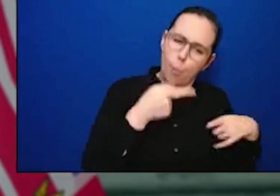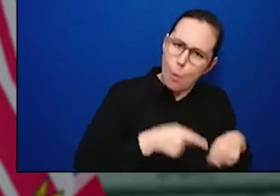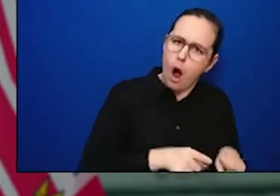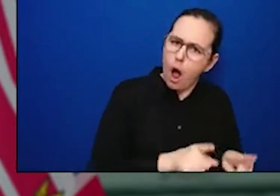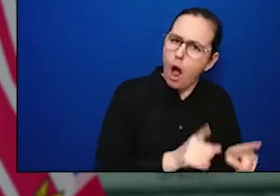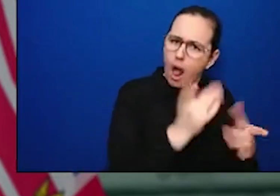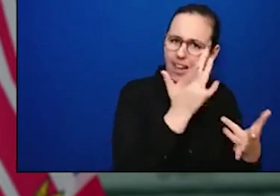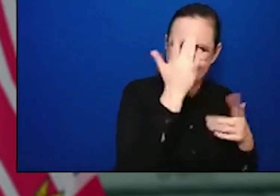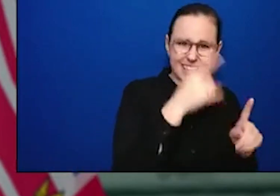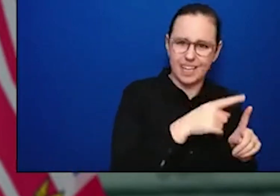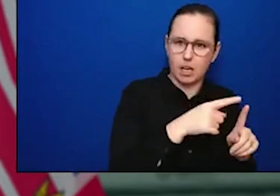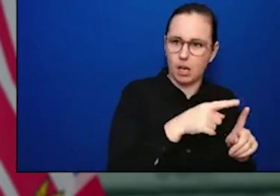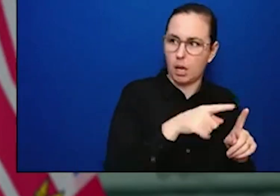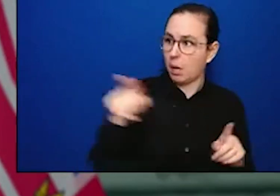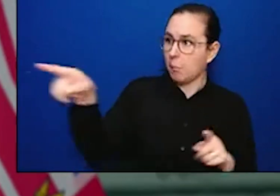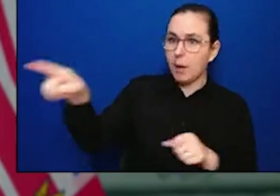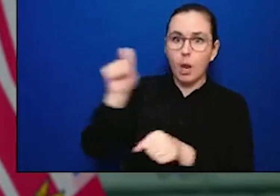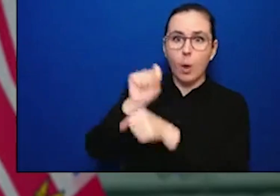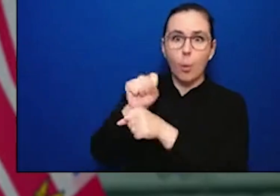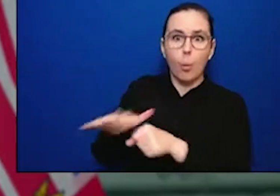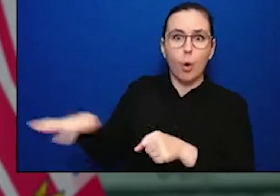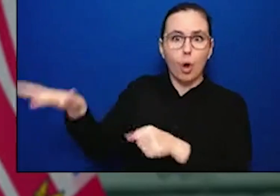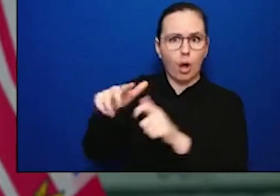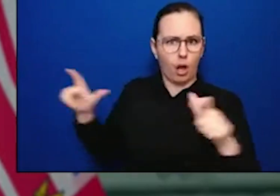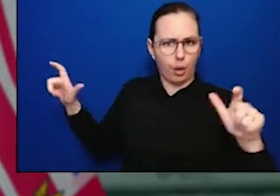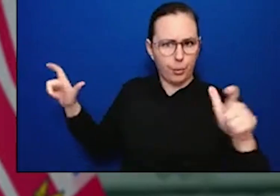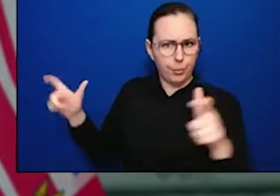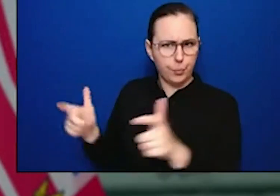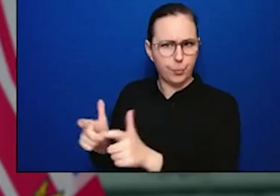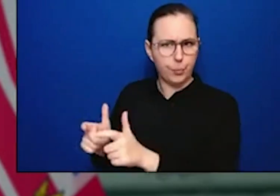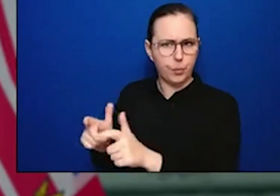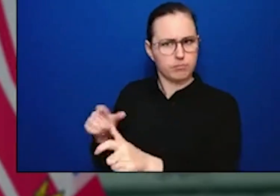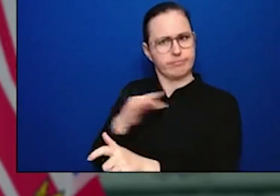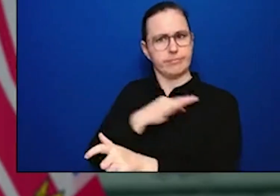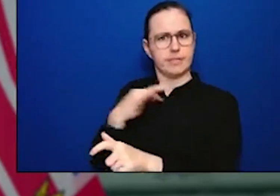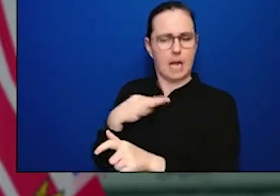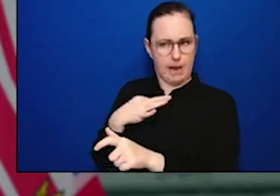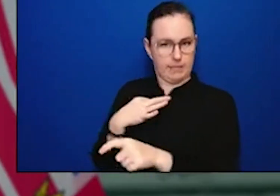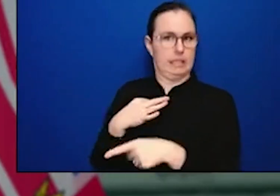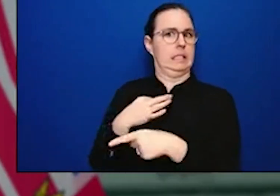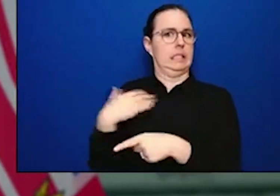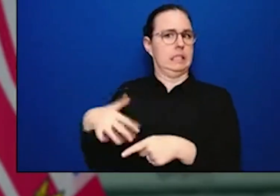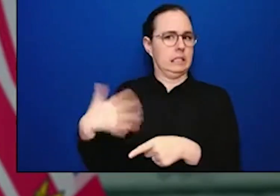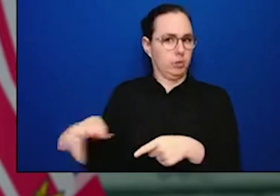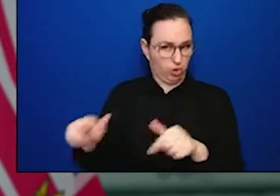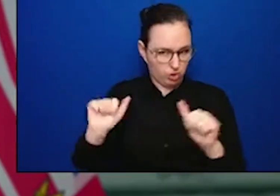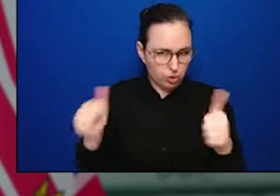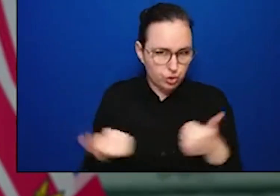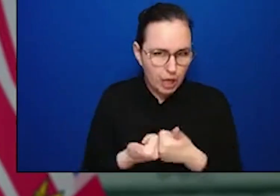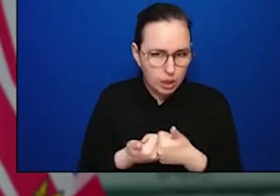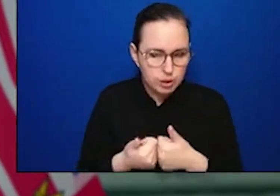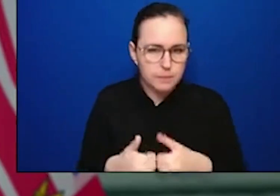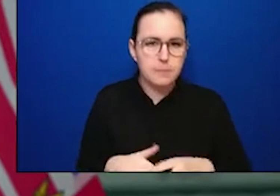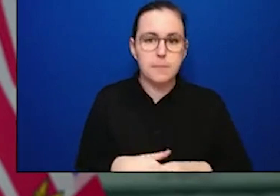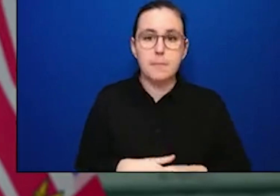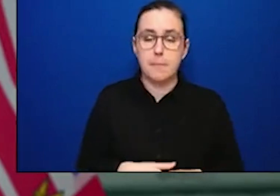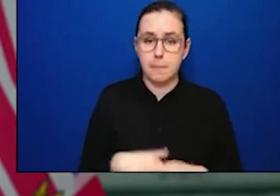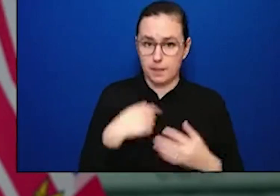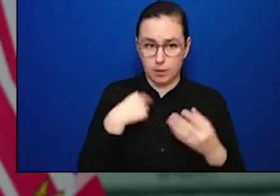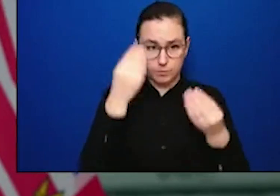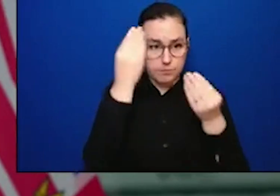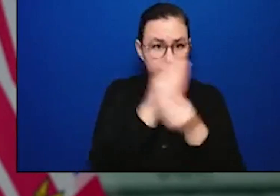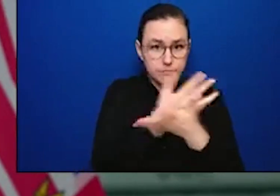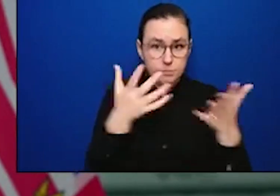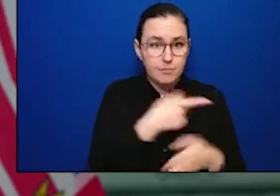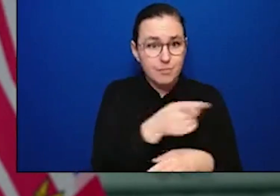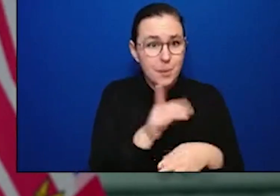to businesses in British Columbia. Given this rate of transmission, the short incubation period, and the high number of people